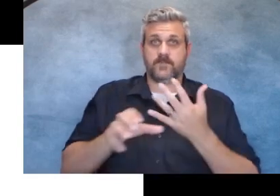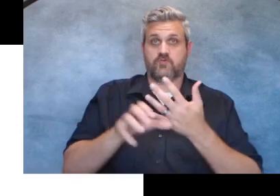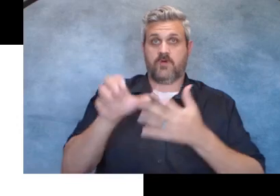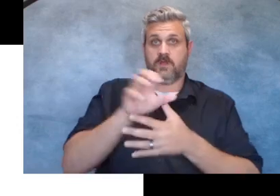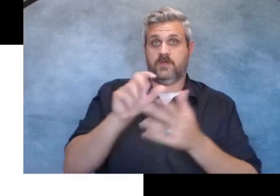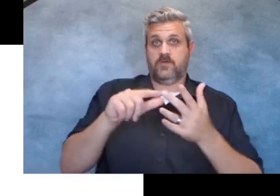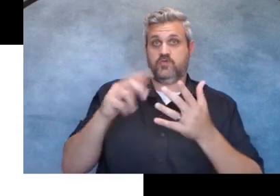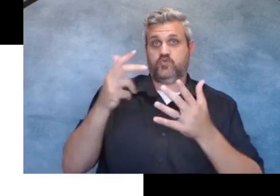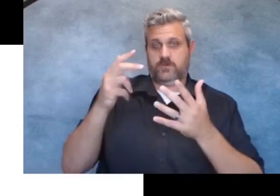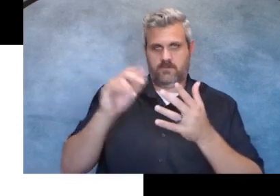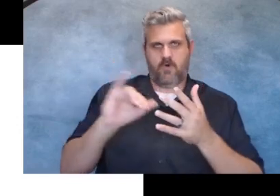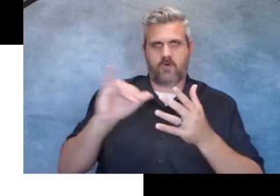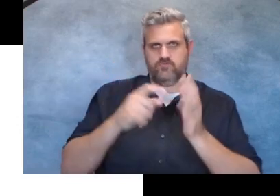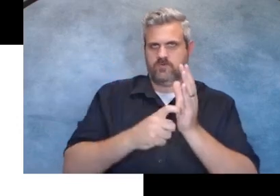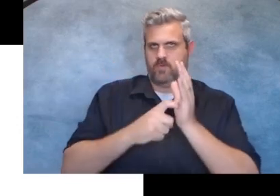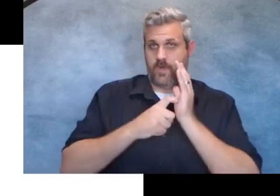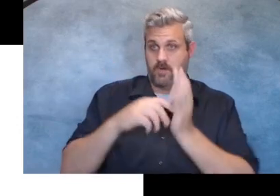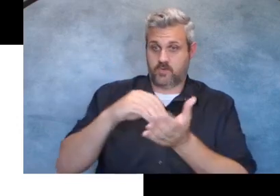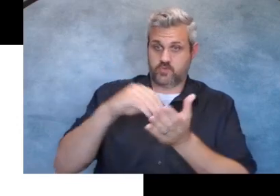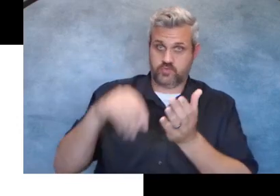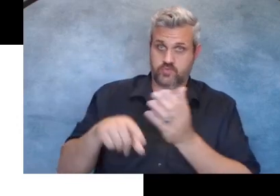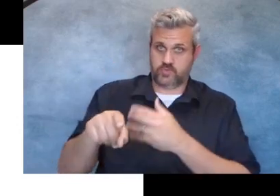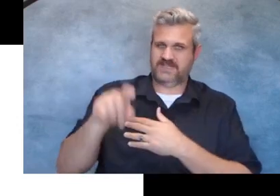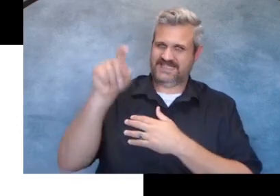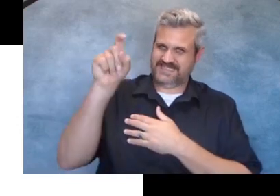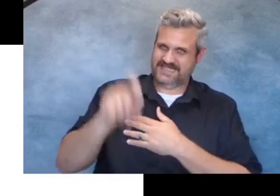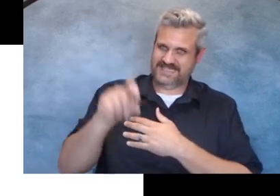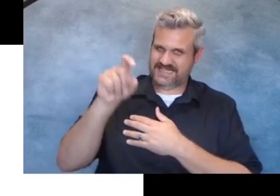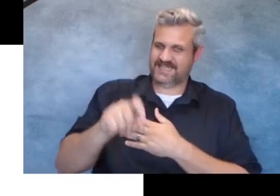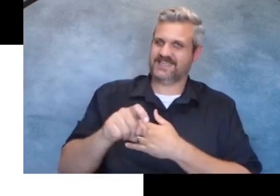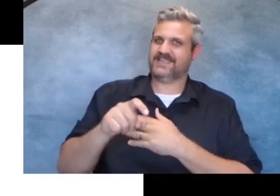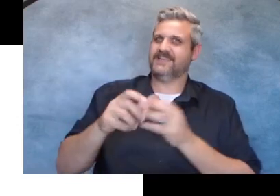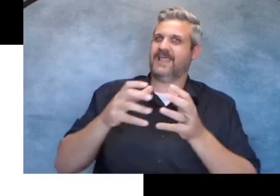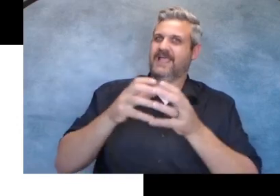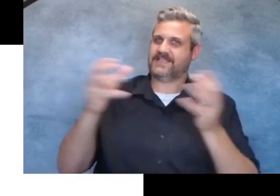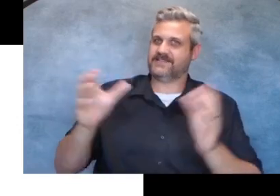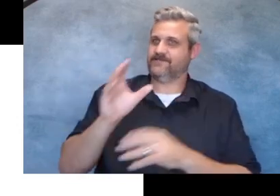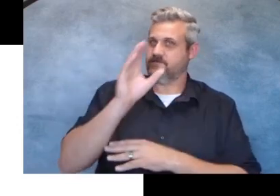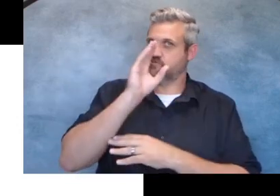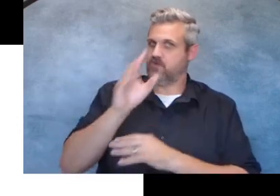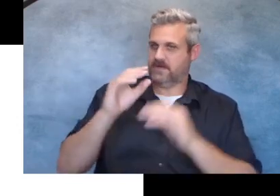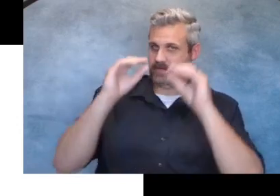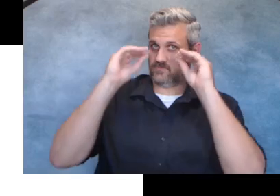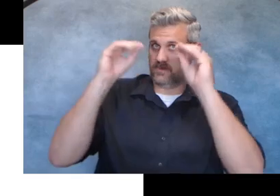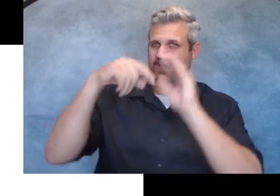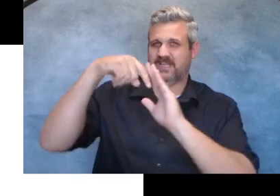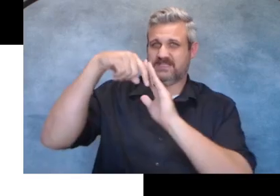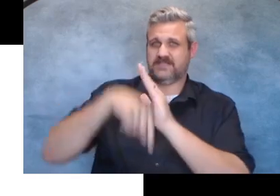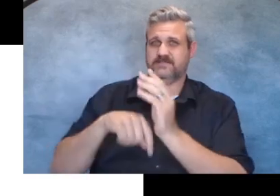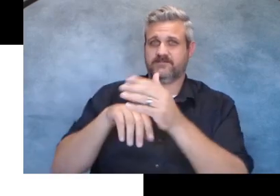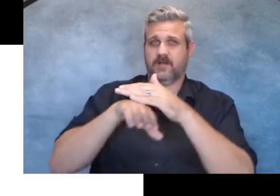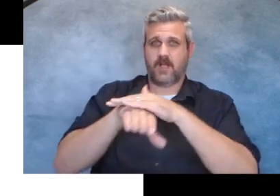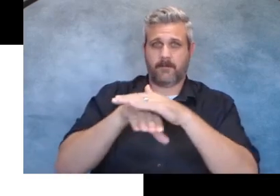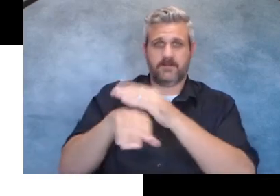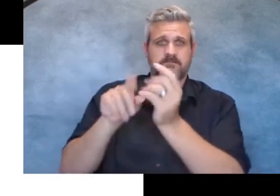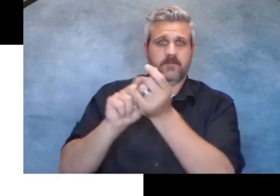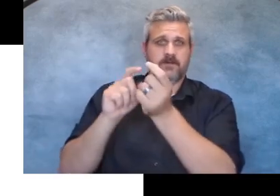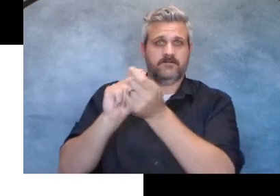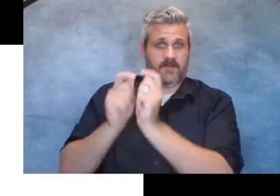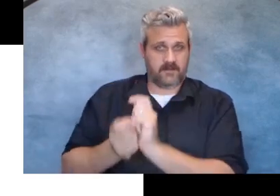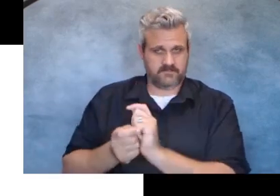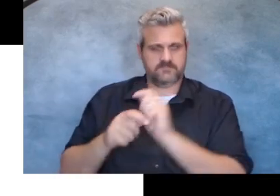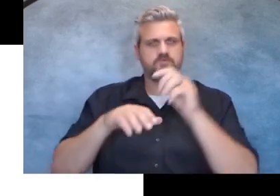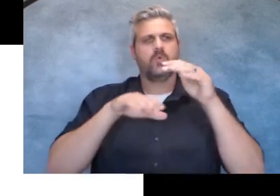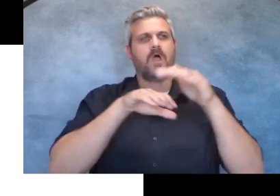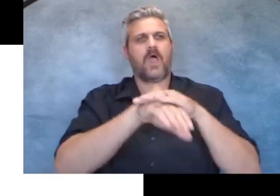Criterion 3 of the guidelines also requires that the student needs extensive direct instruction and intensive accommodations and modifications